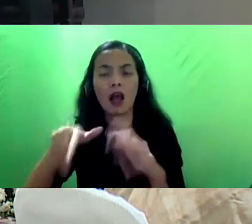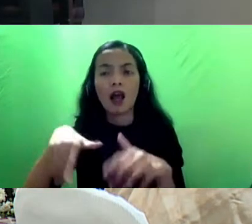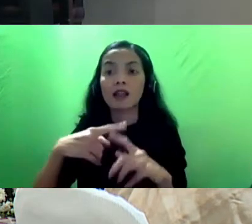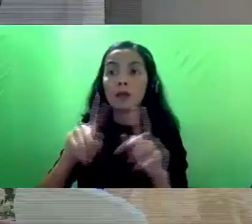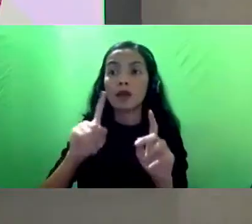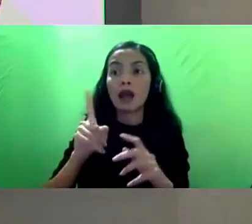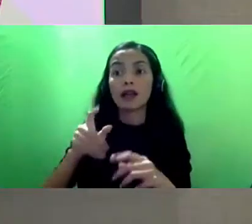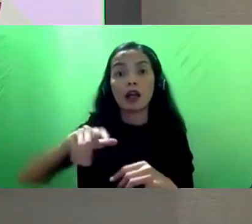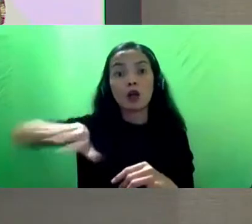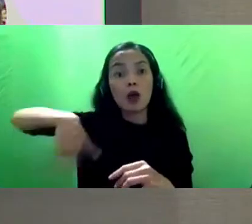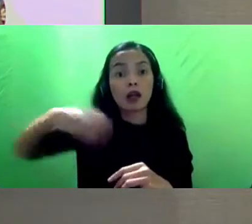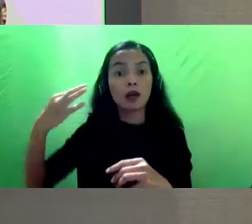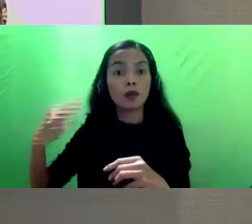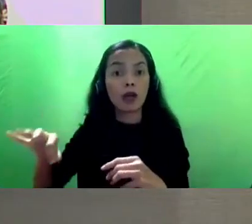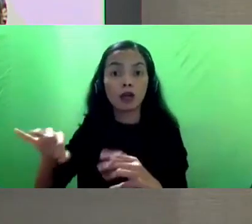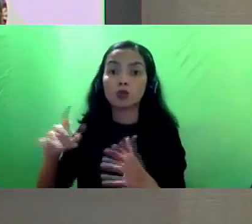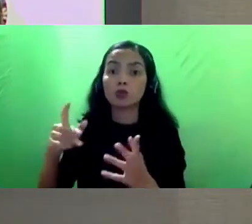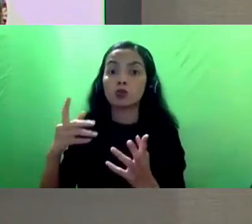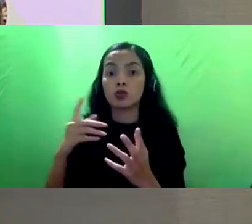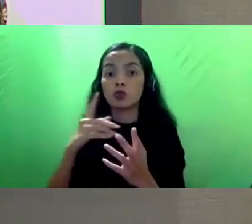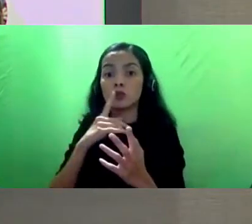that even